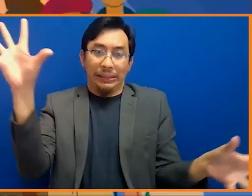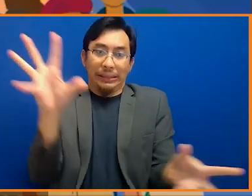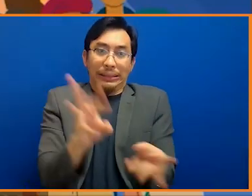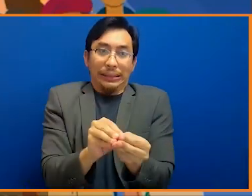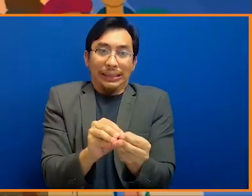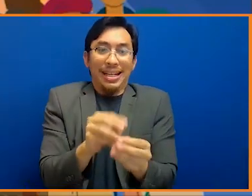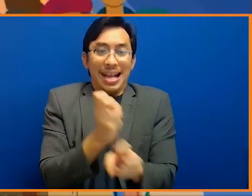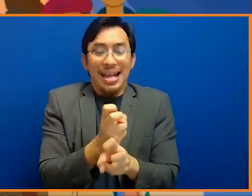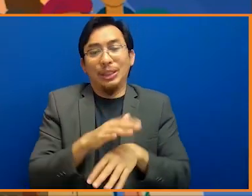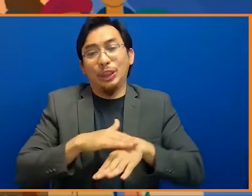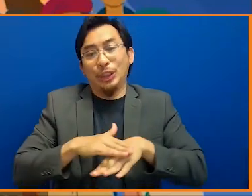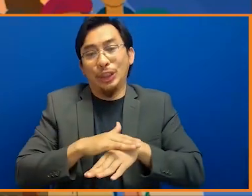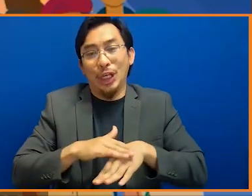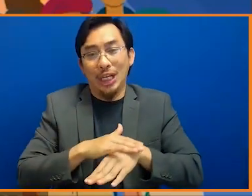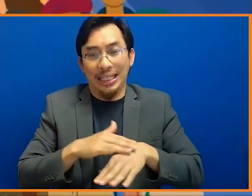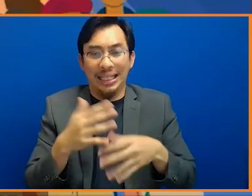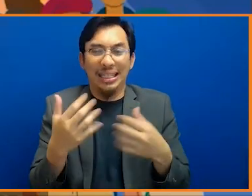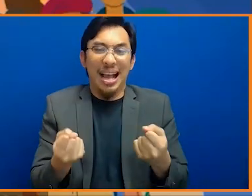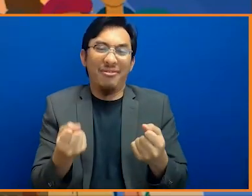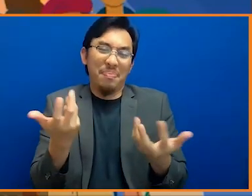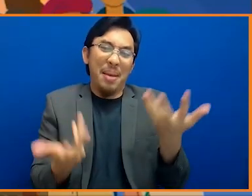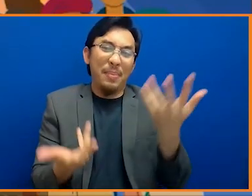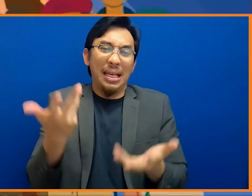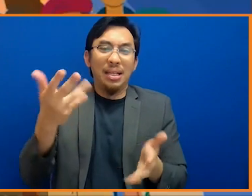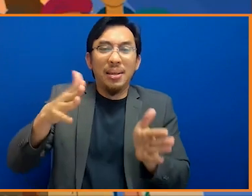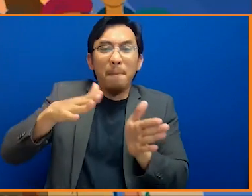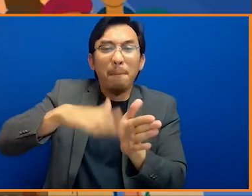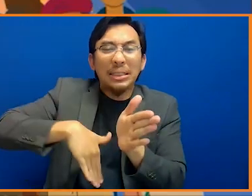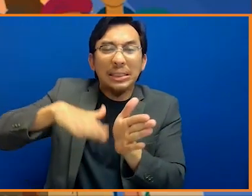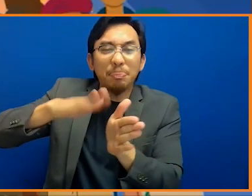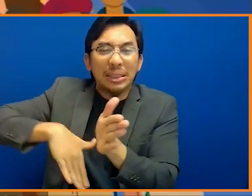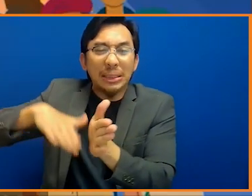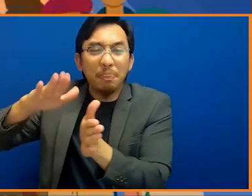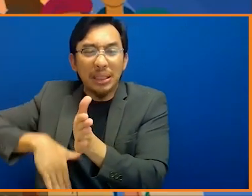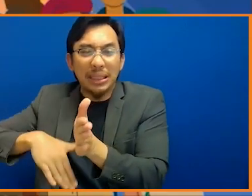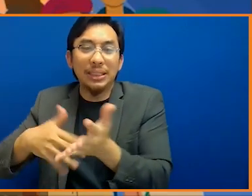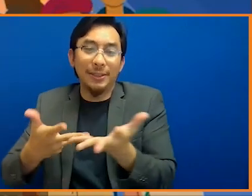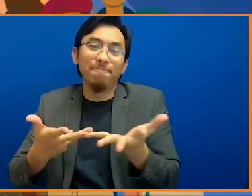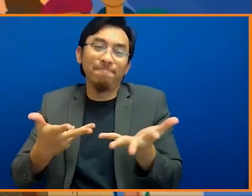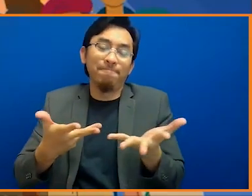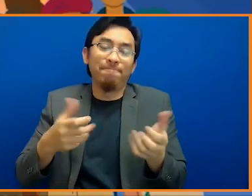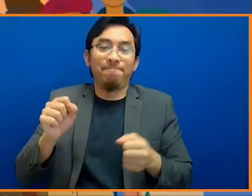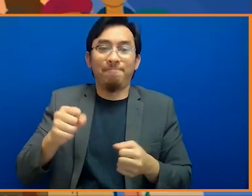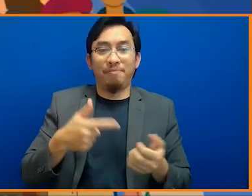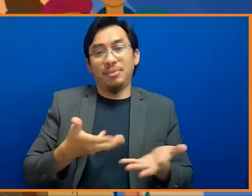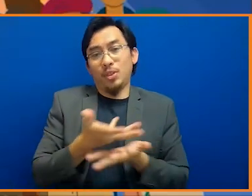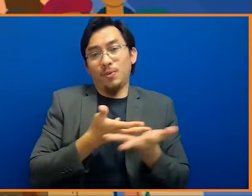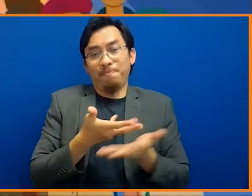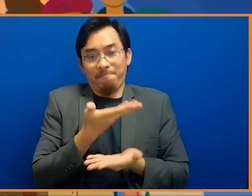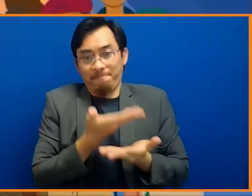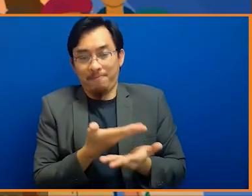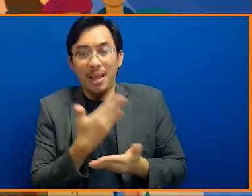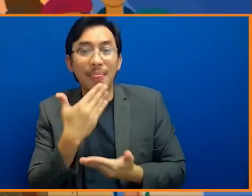up, but I sorry if there is a lot of things that missing in our discussion. And thank you.